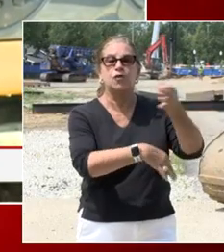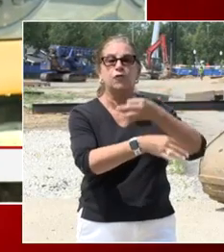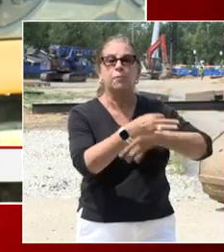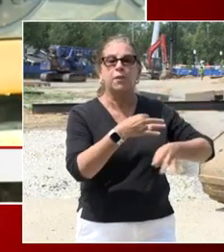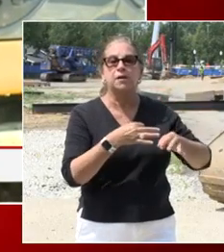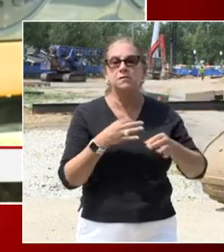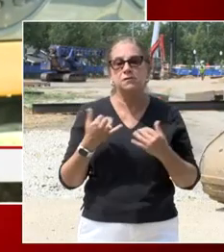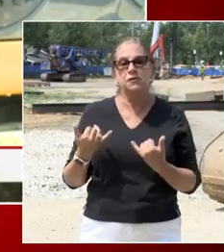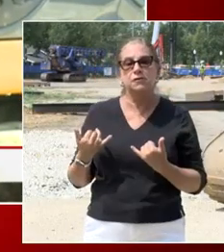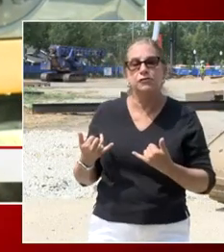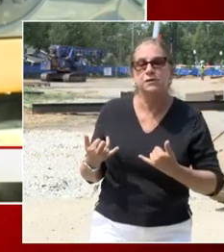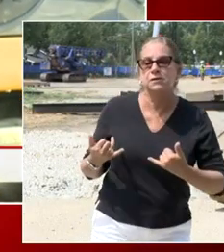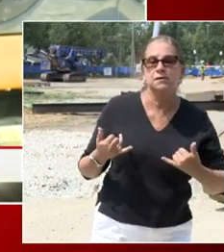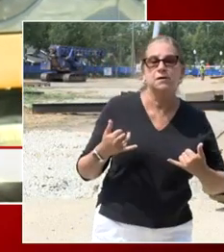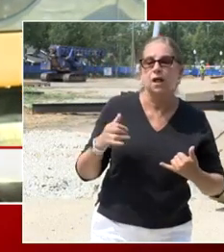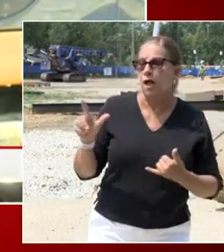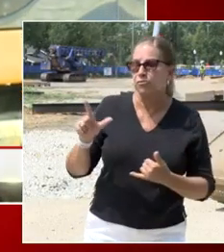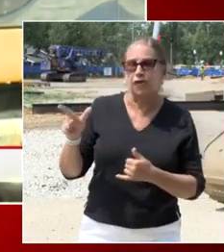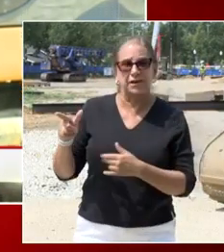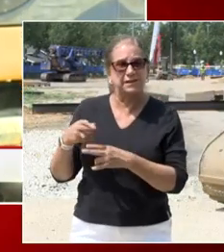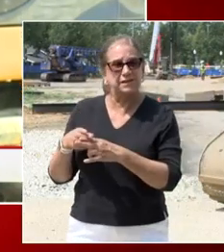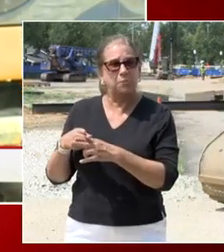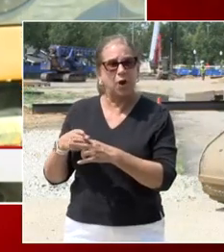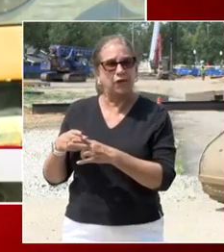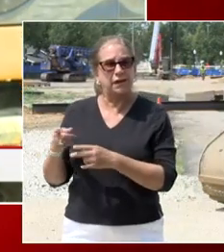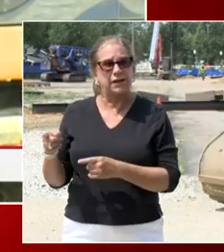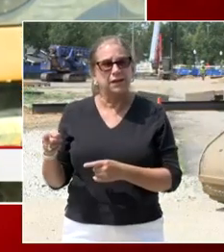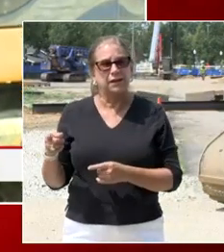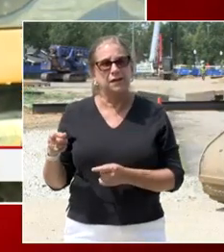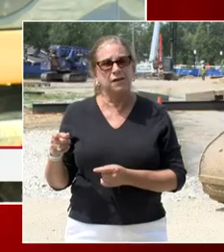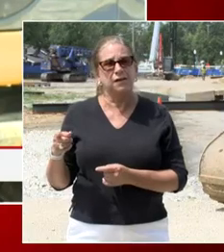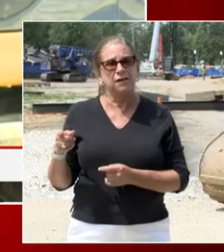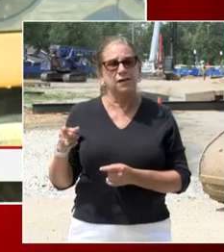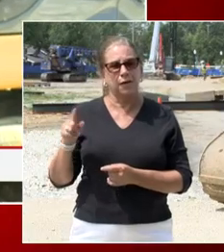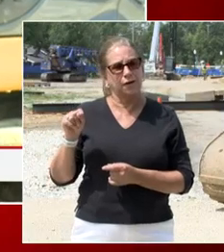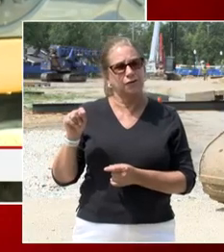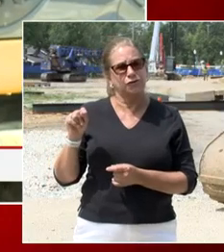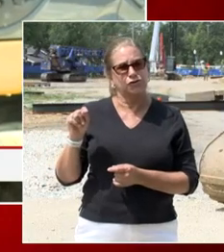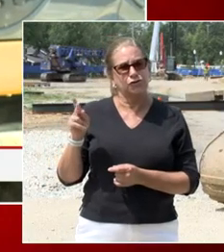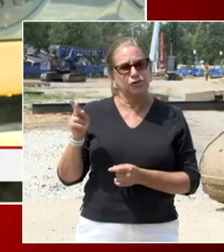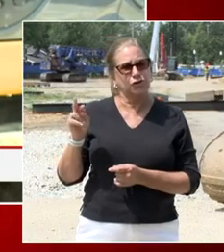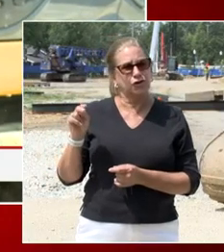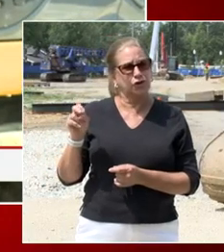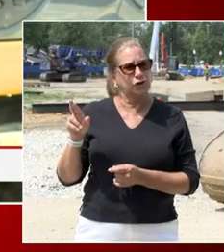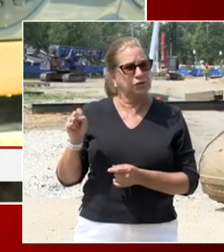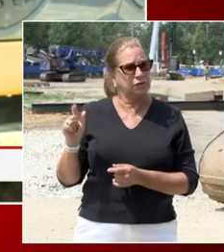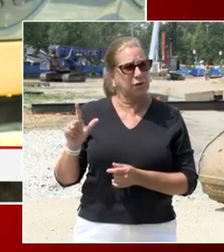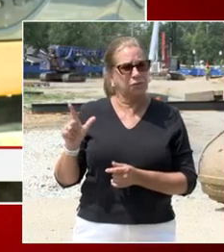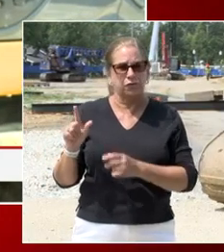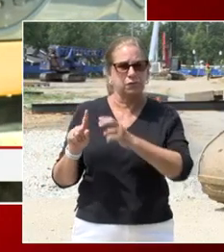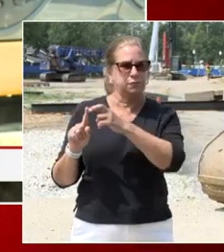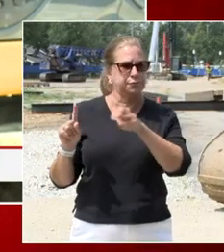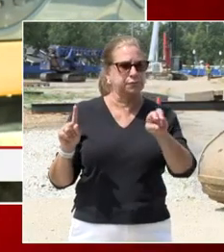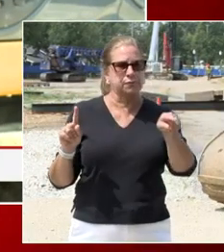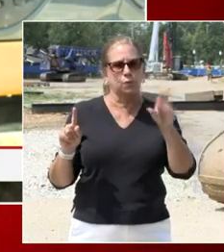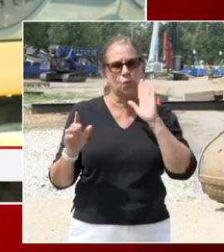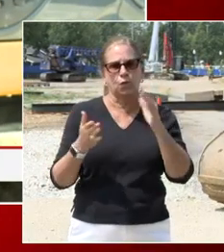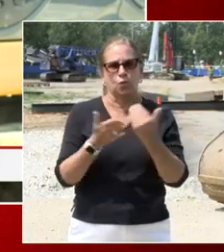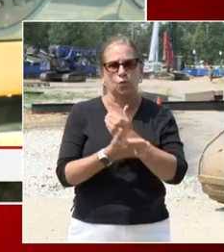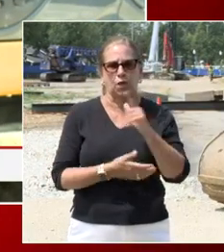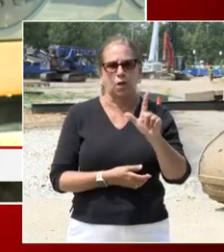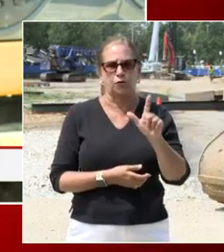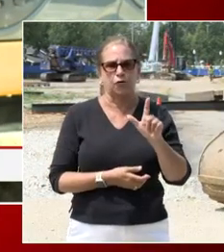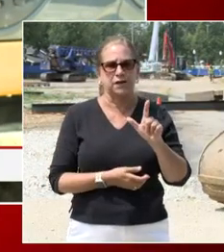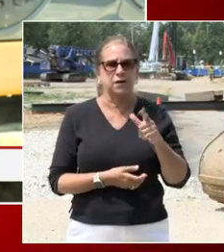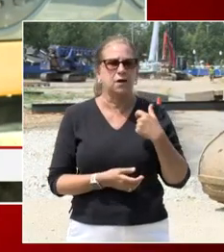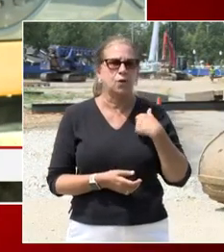temporary library at Parklands Turner. So I want to thank and congratulate everyone. I want to acknowledge our